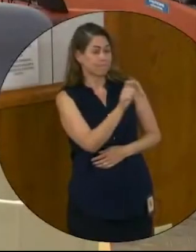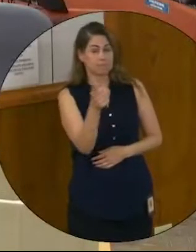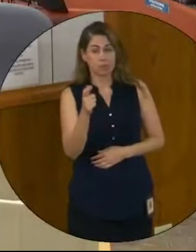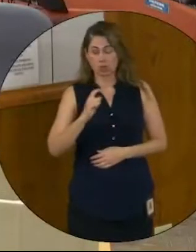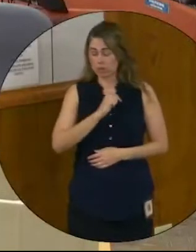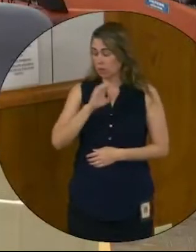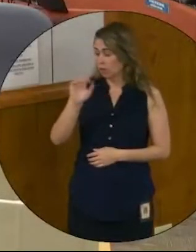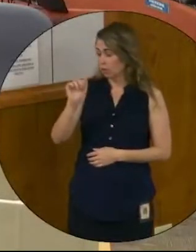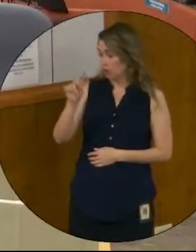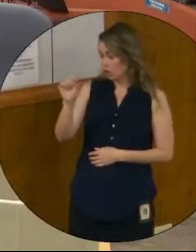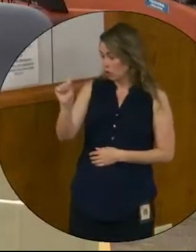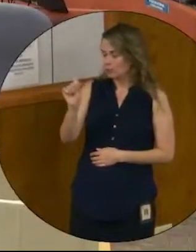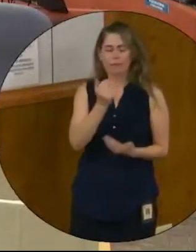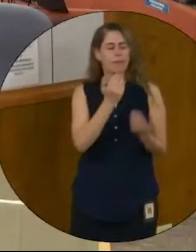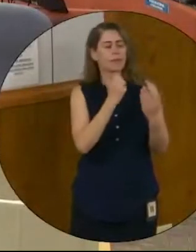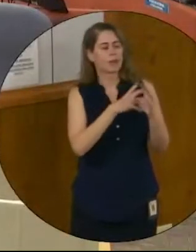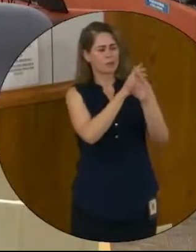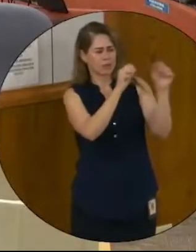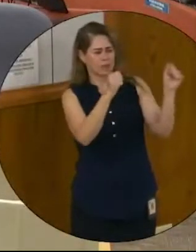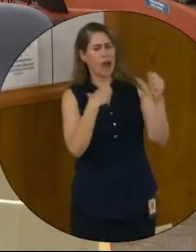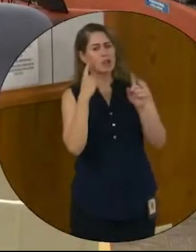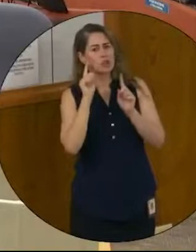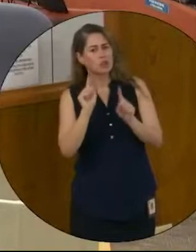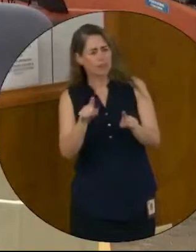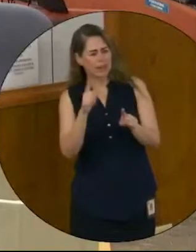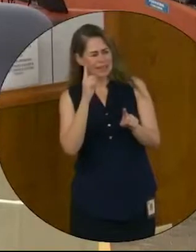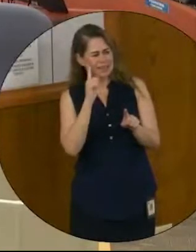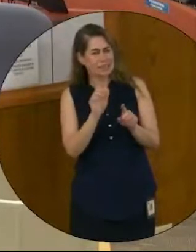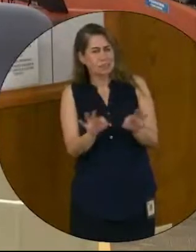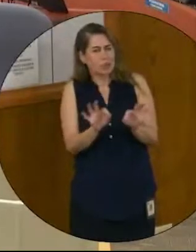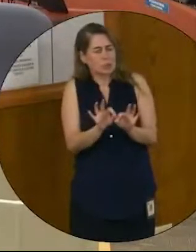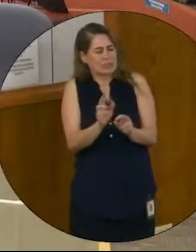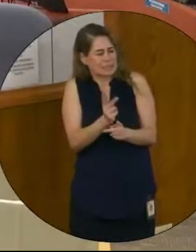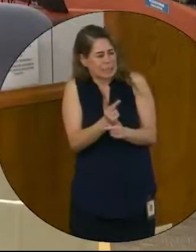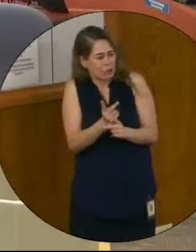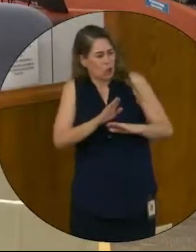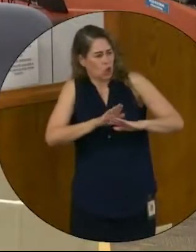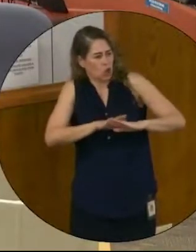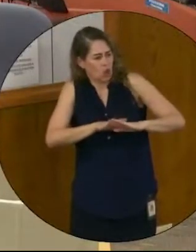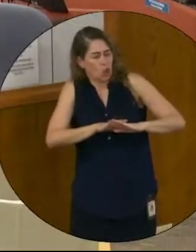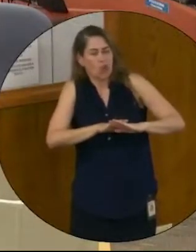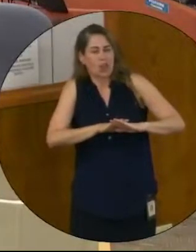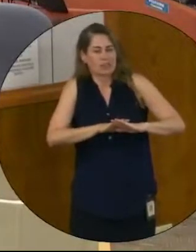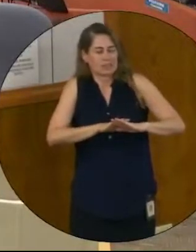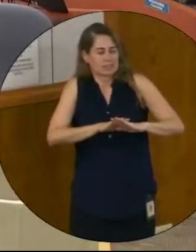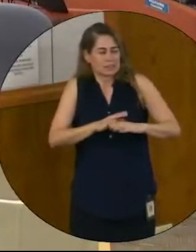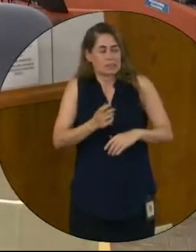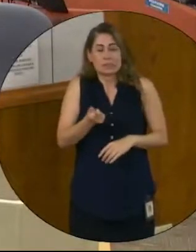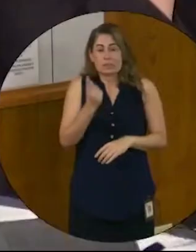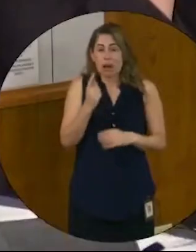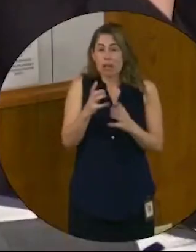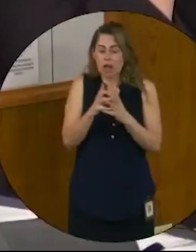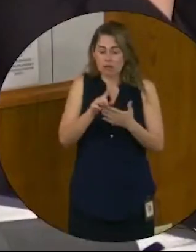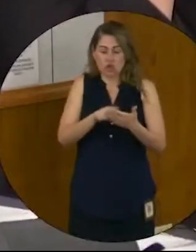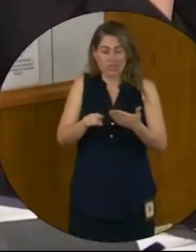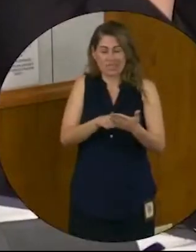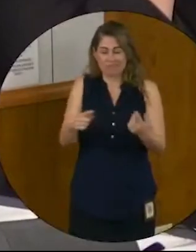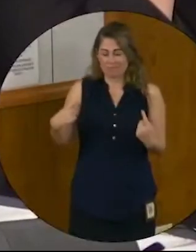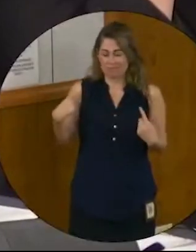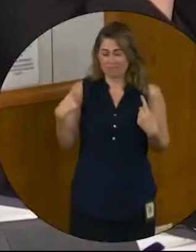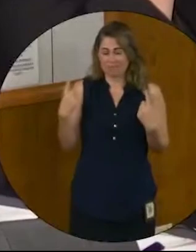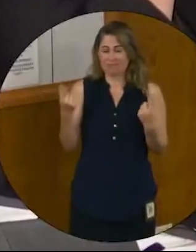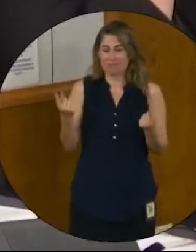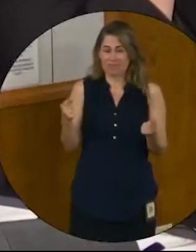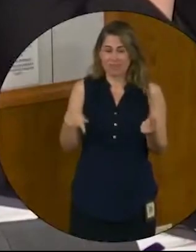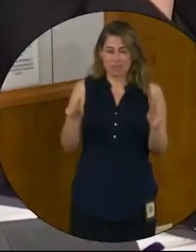Thank you, Madam President. I have to agree that I think we need to be cautious here. We've had a lot of criticism about this in the